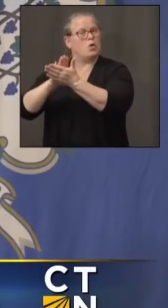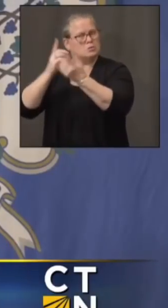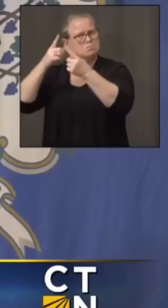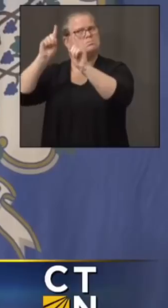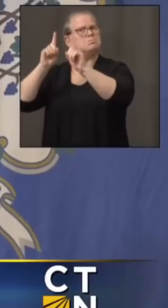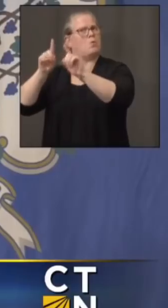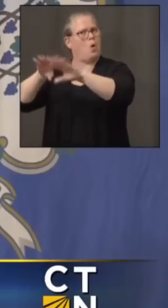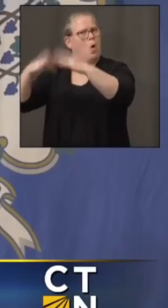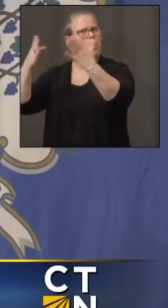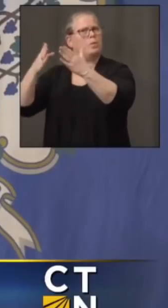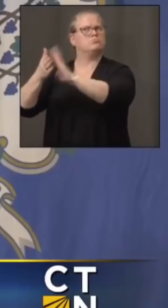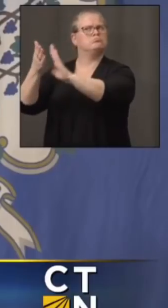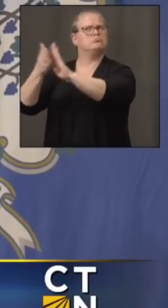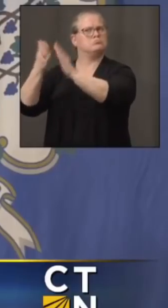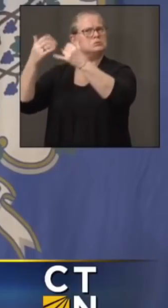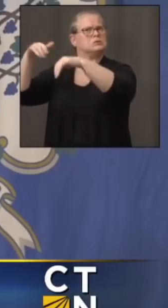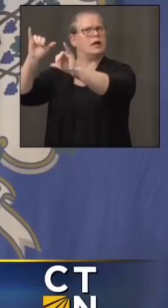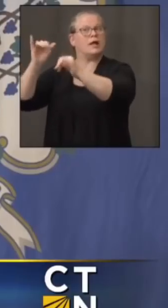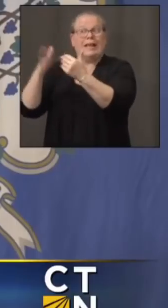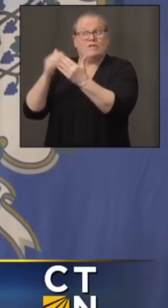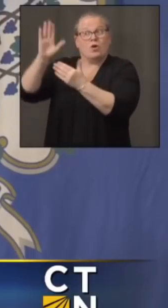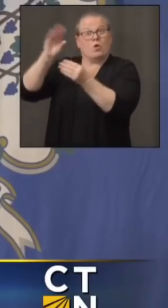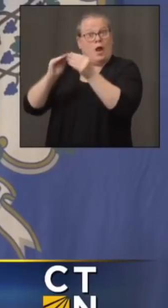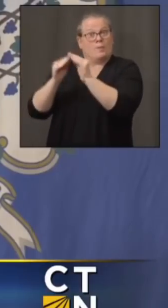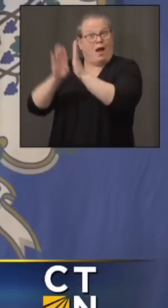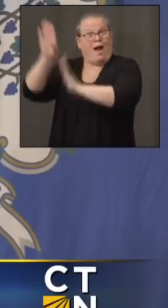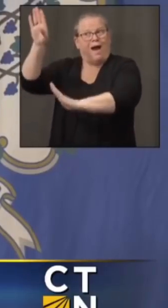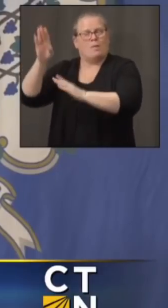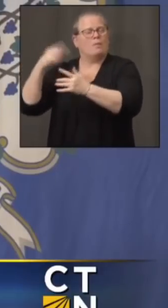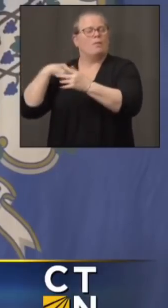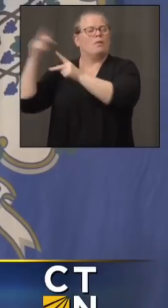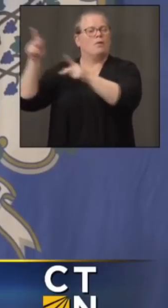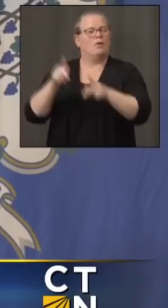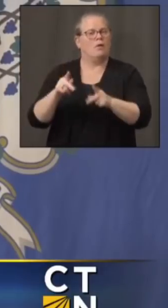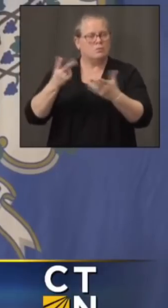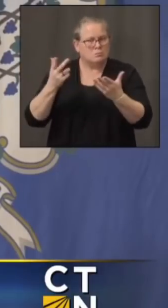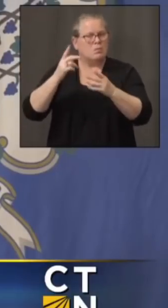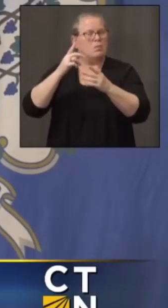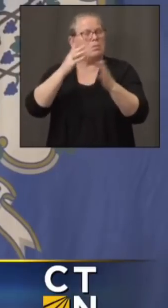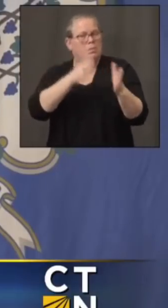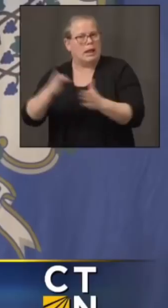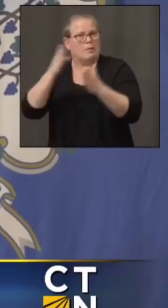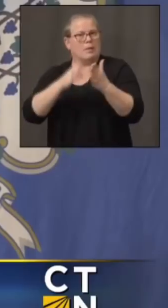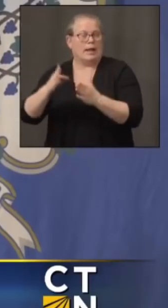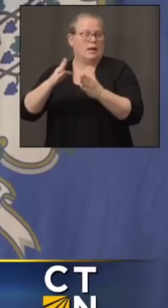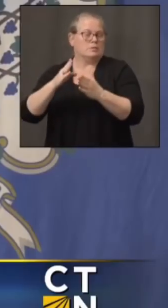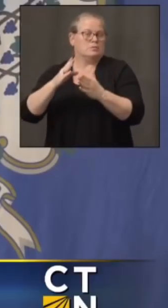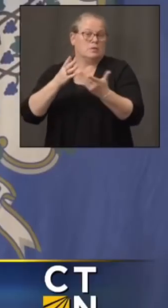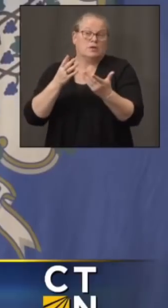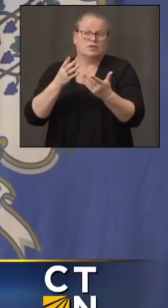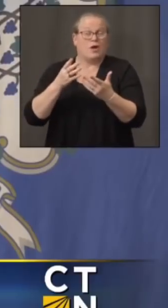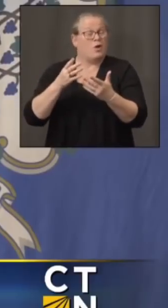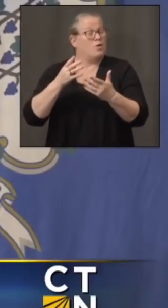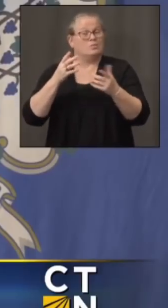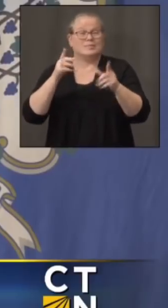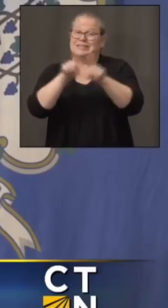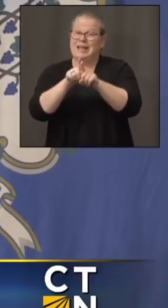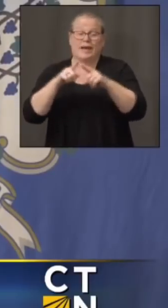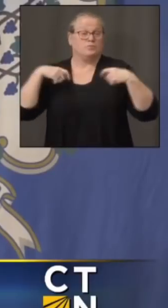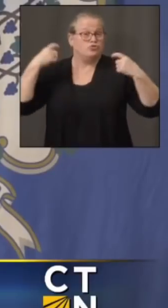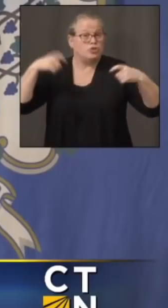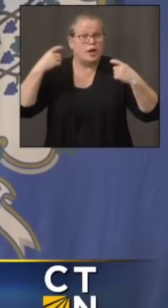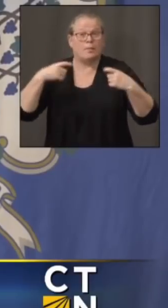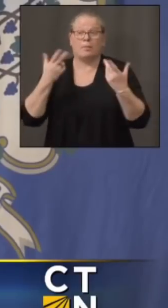other places, they had to do things with restaurants and fitness centers, and we're going to be watching that carefully. May have to make some